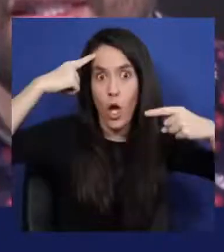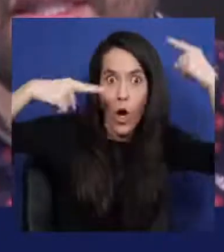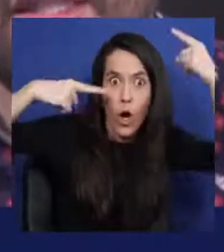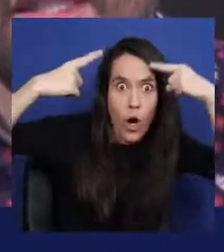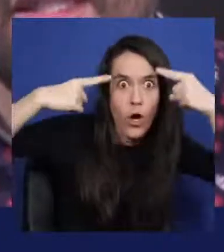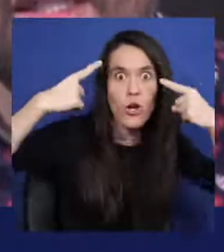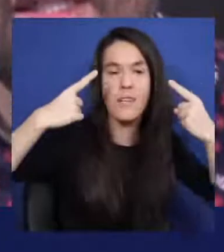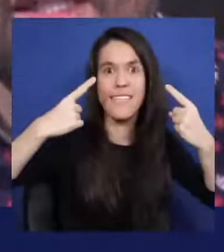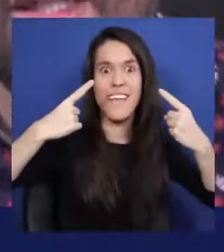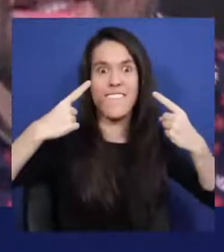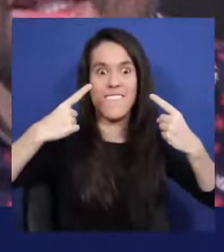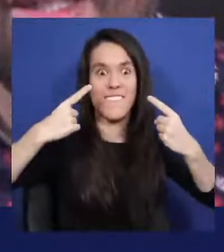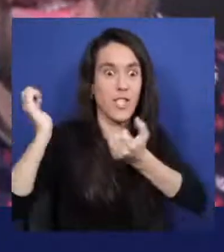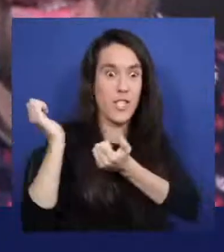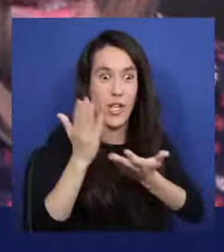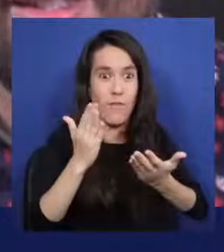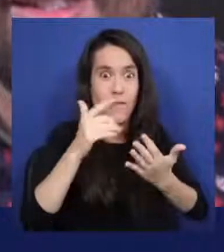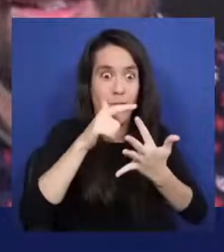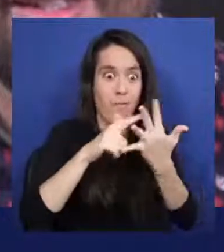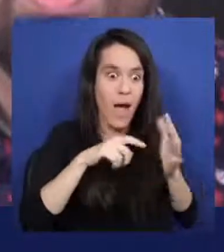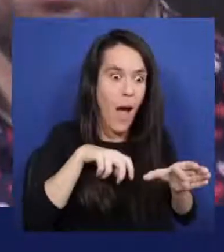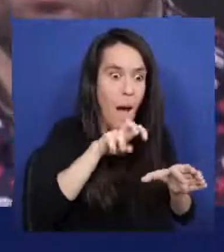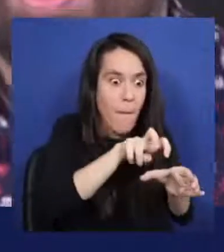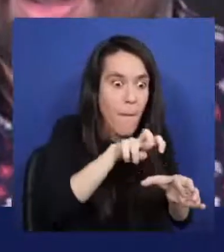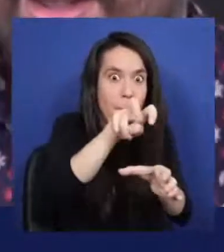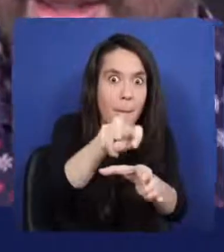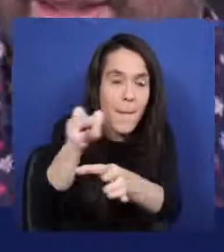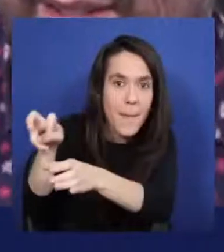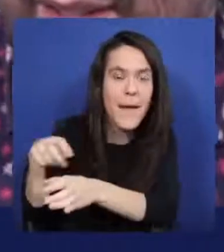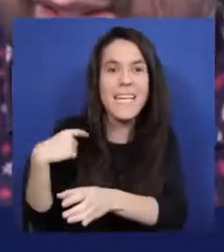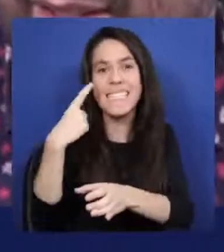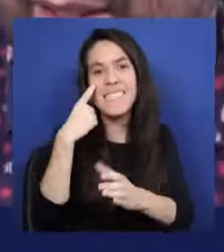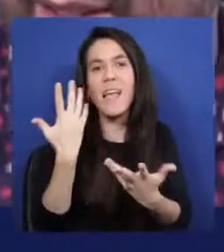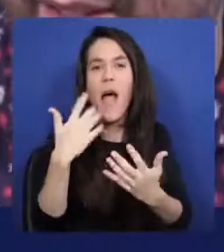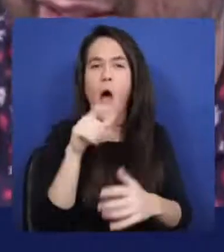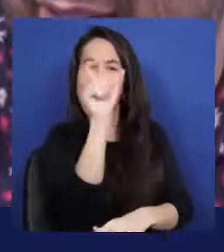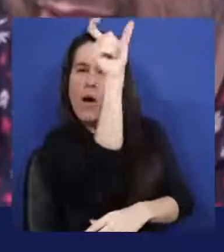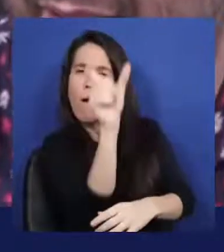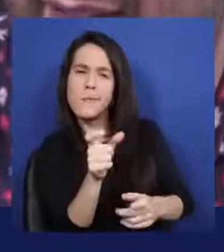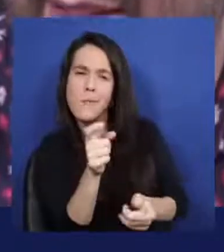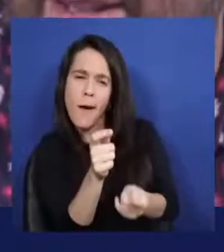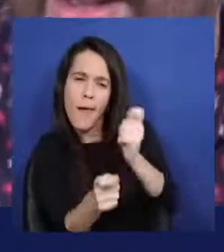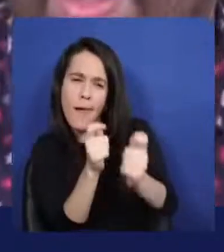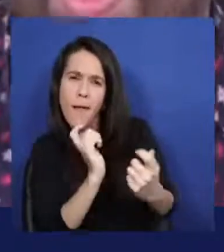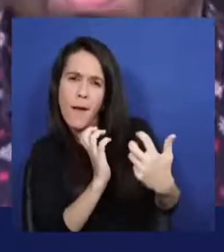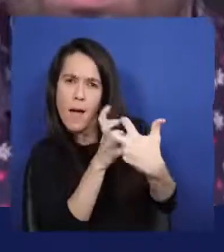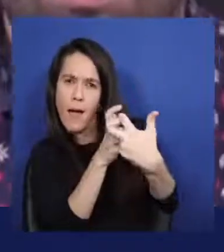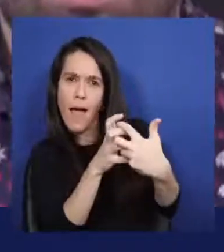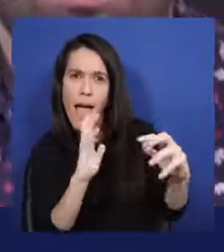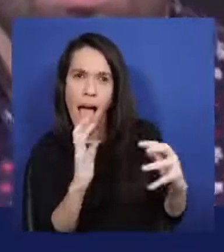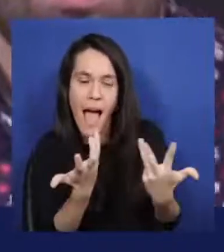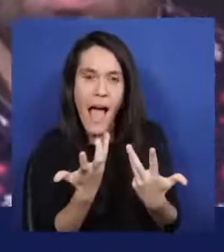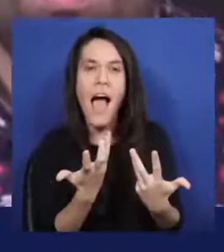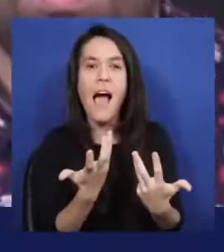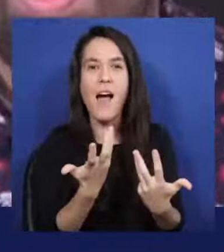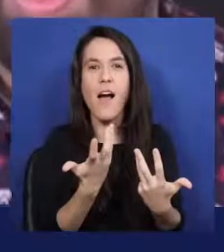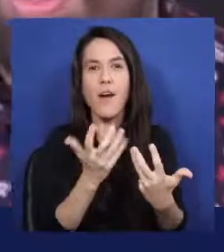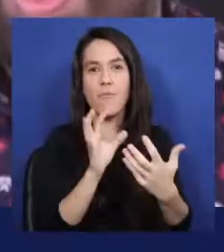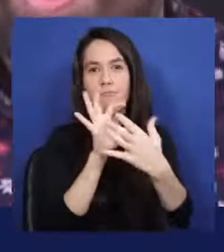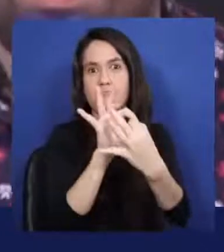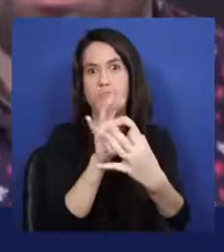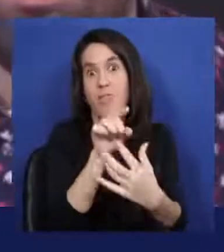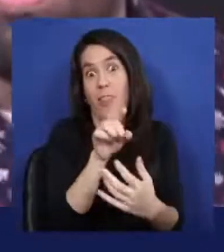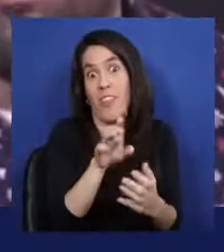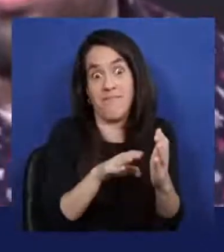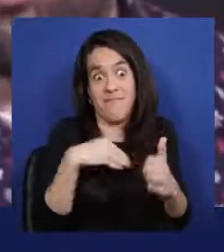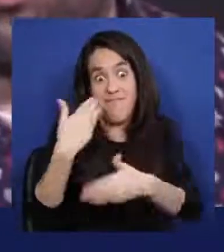am trying to build custom models using ML.NET and other tools. And yeah, it's a fun story.